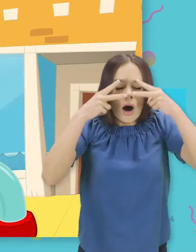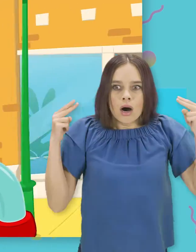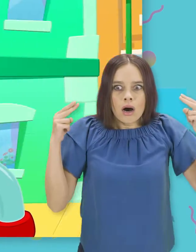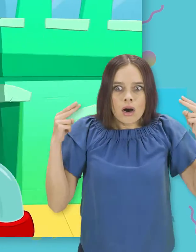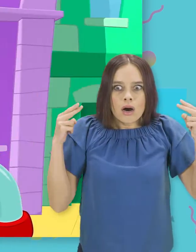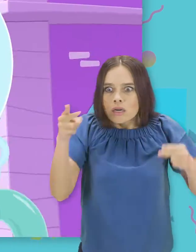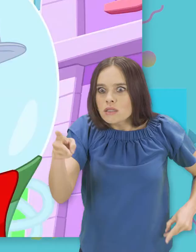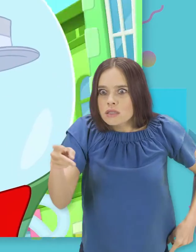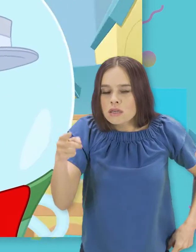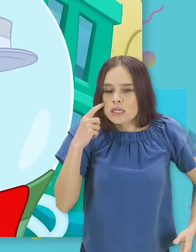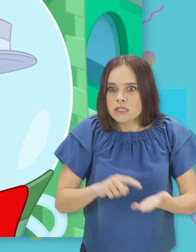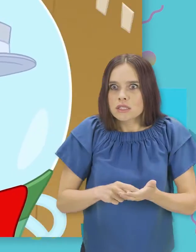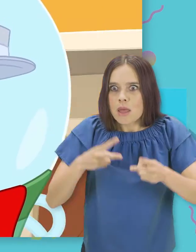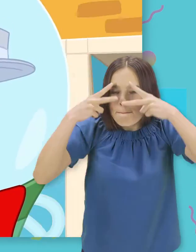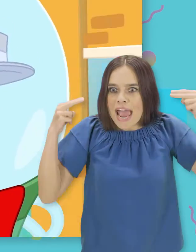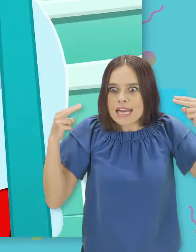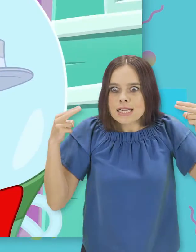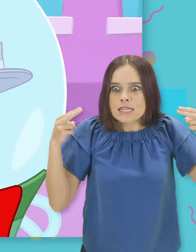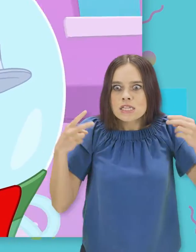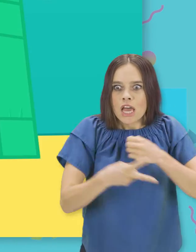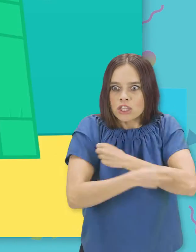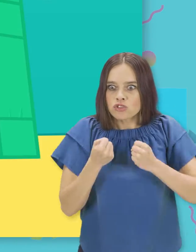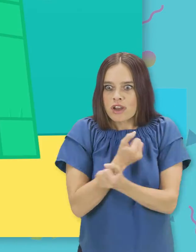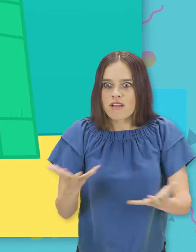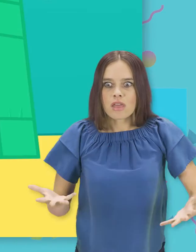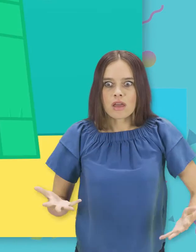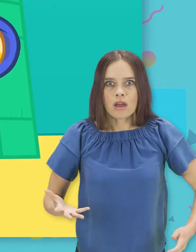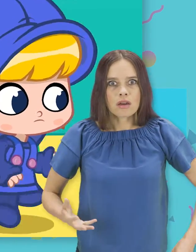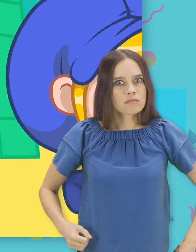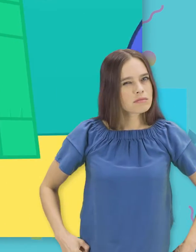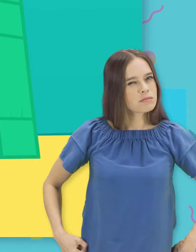So the bandits took all the stuff!